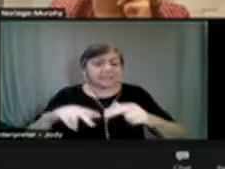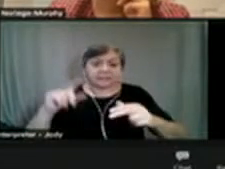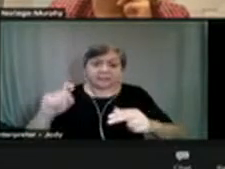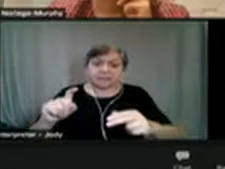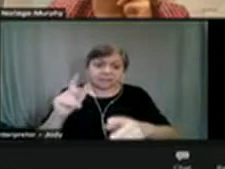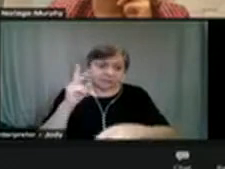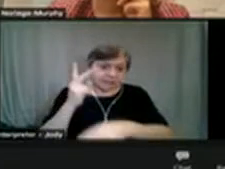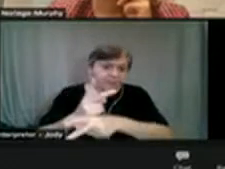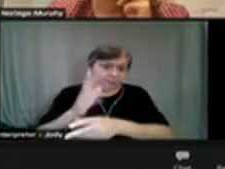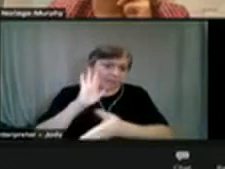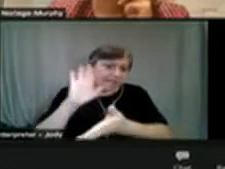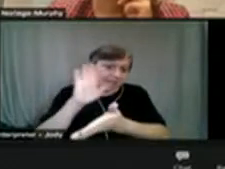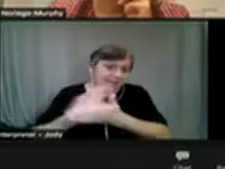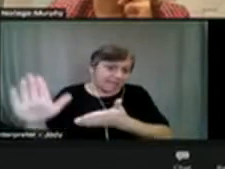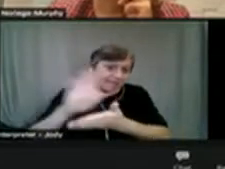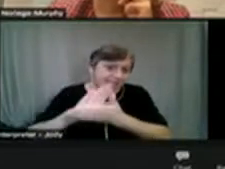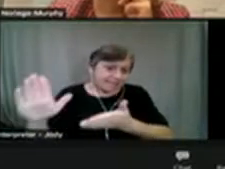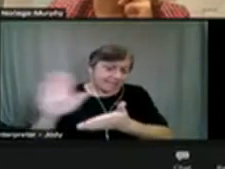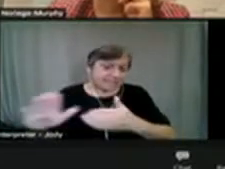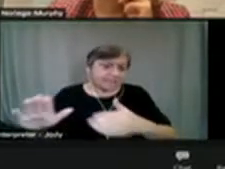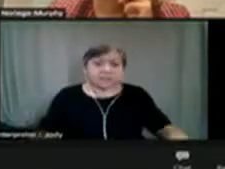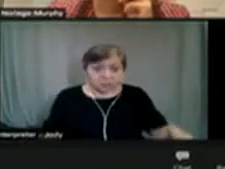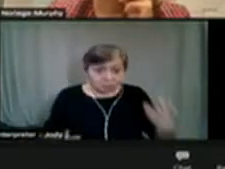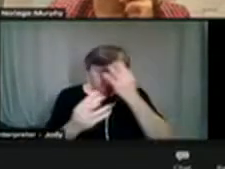want to let everyone know, thanks to